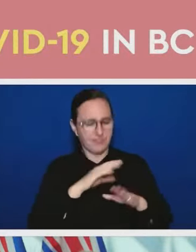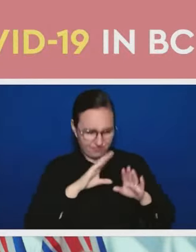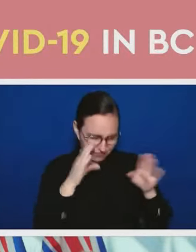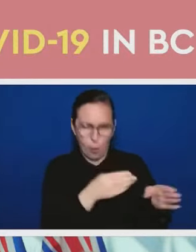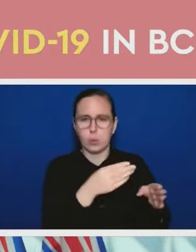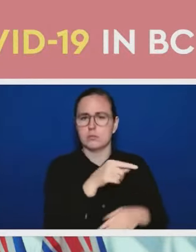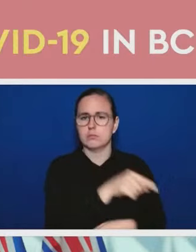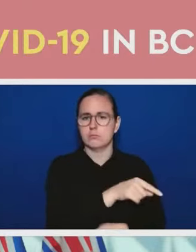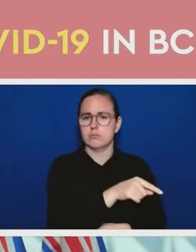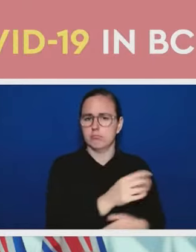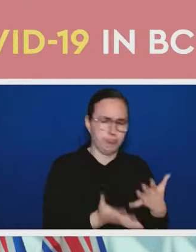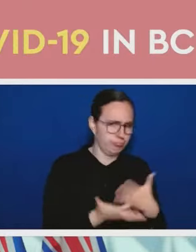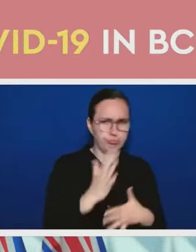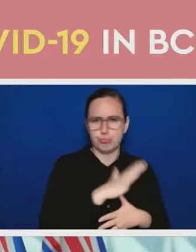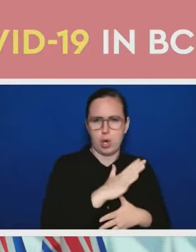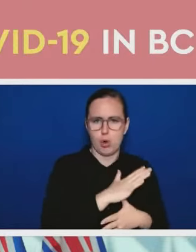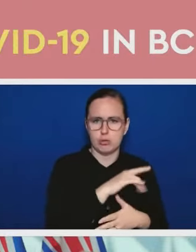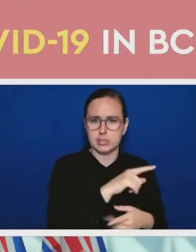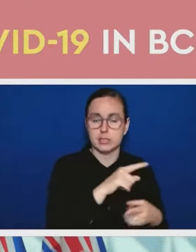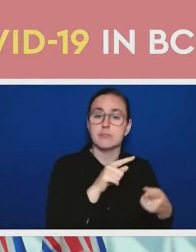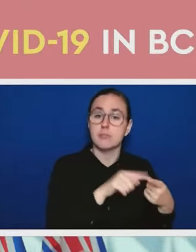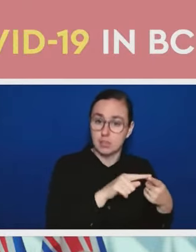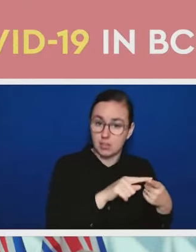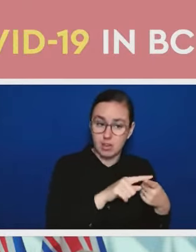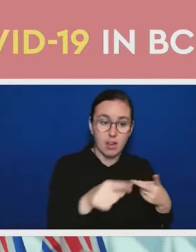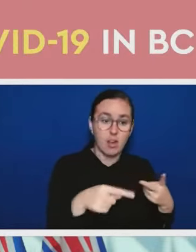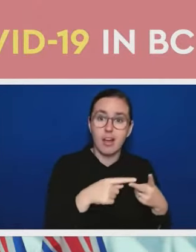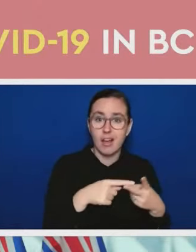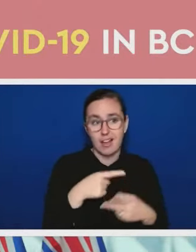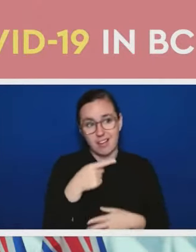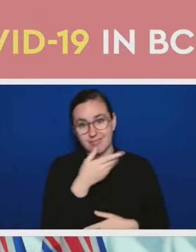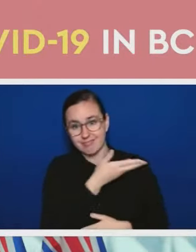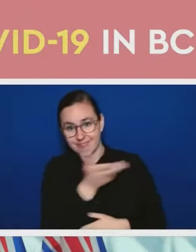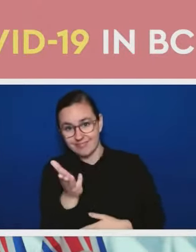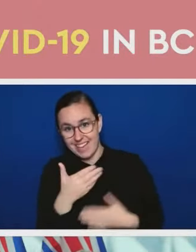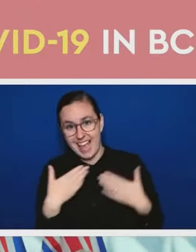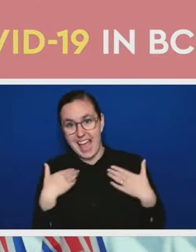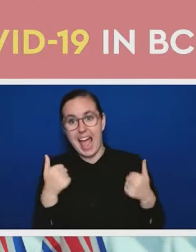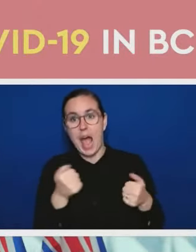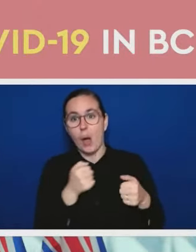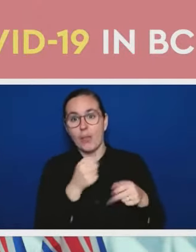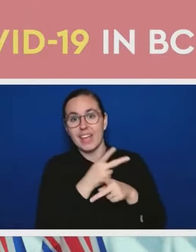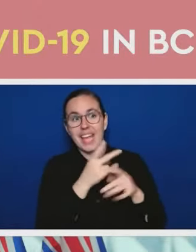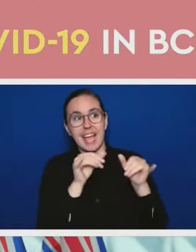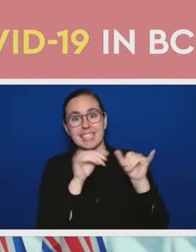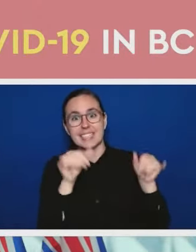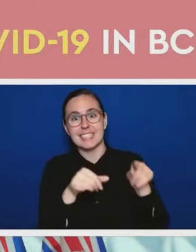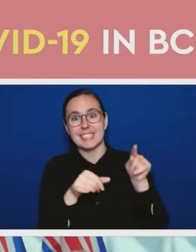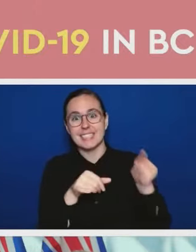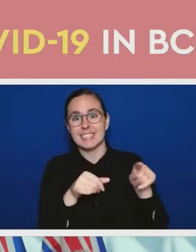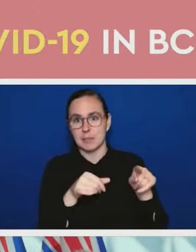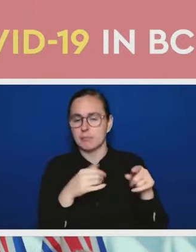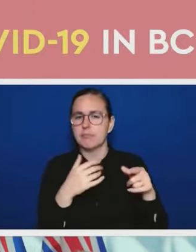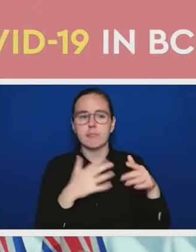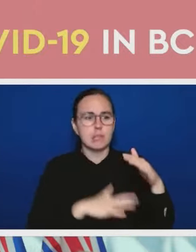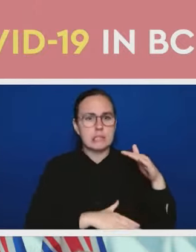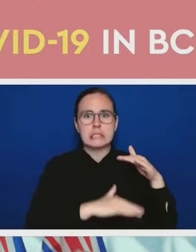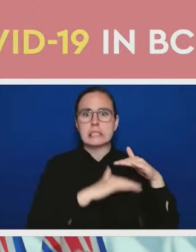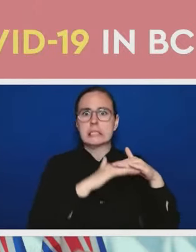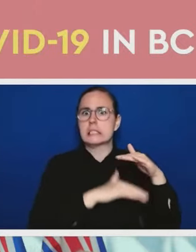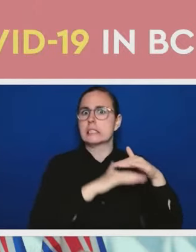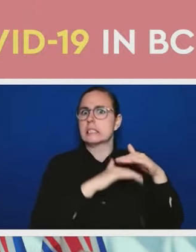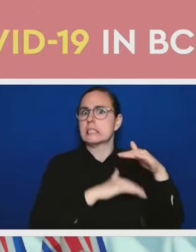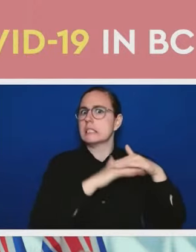We know that that has been a strain, and on top of an ongoing strain that predated this pandemic. And some of the